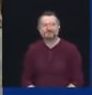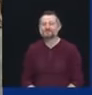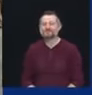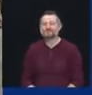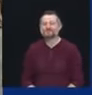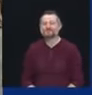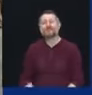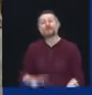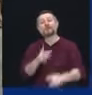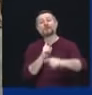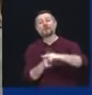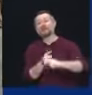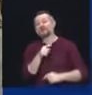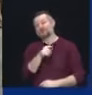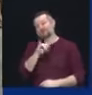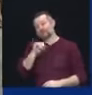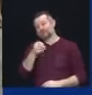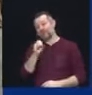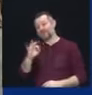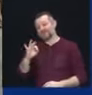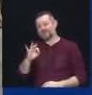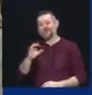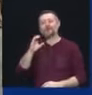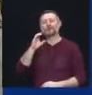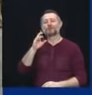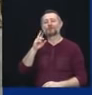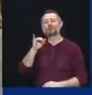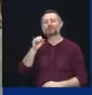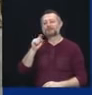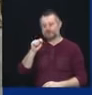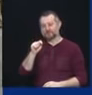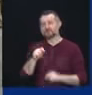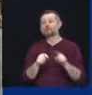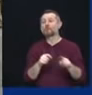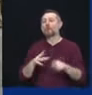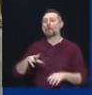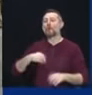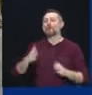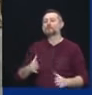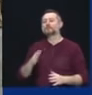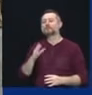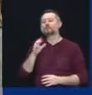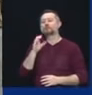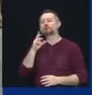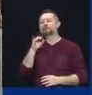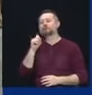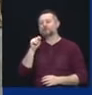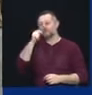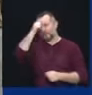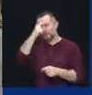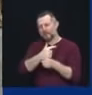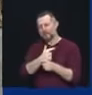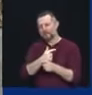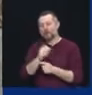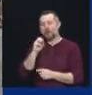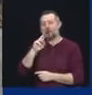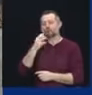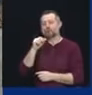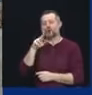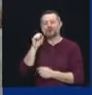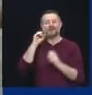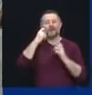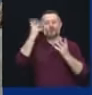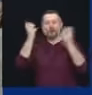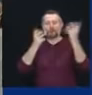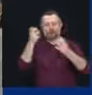We also have Jeff Christ, who's the owner of the Christ Brothers Orchard. Nice to be with you, Chris. Jeff, let's give Mr. Christ a round of